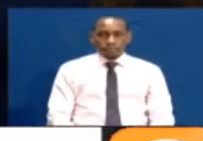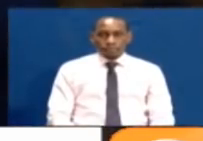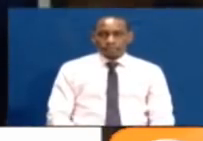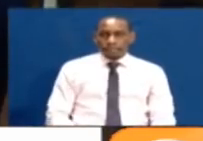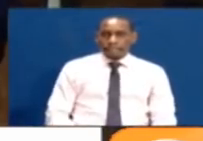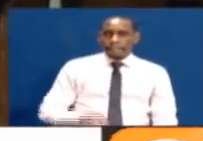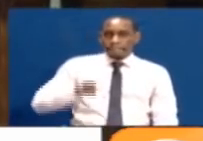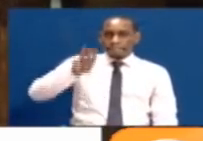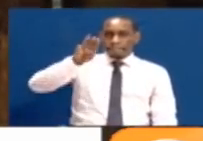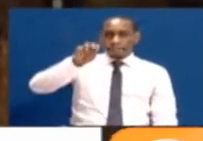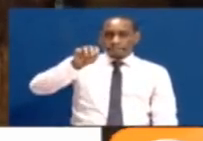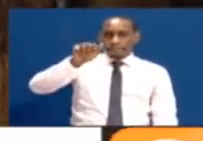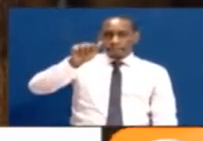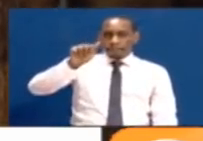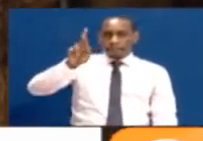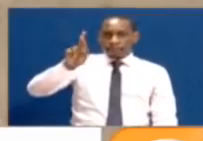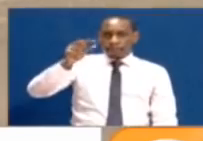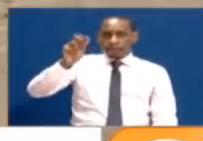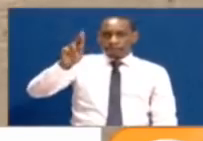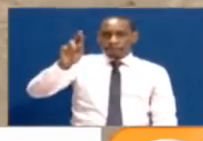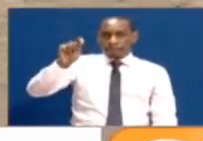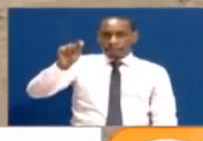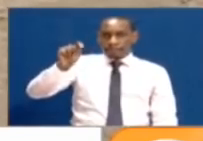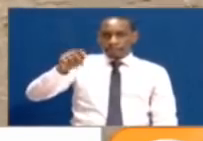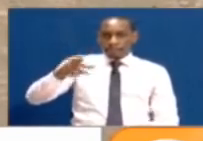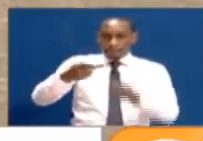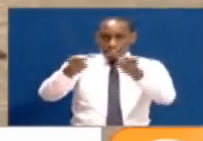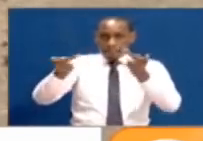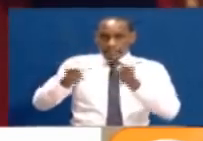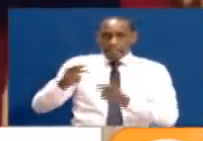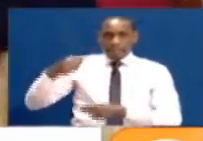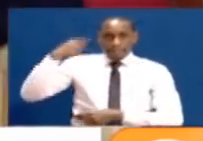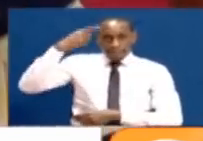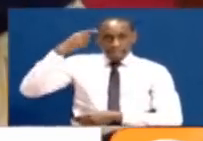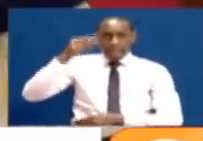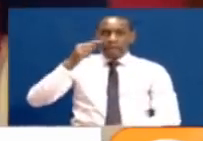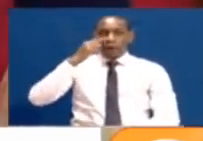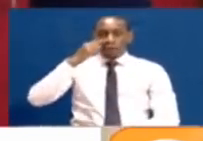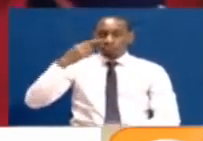Margaret has called Madari home all her life.